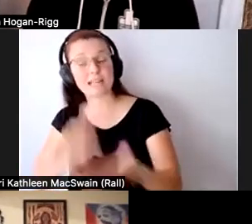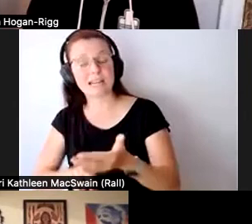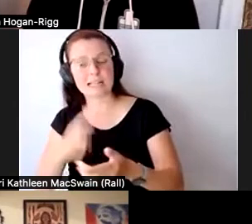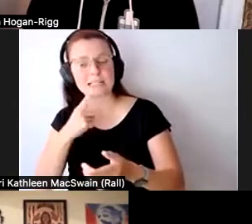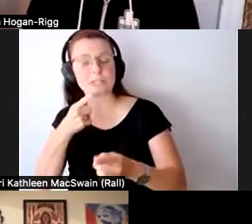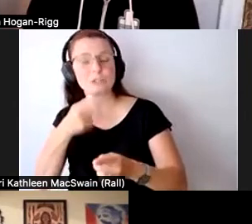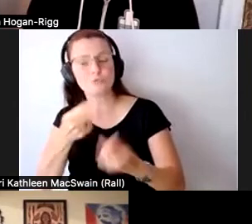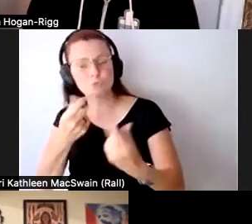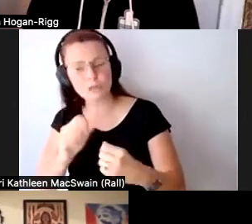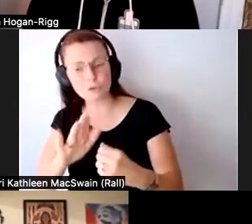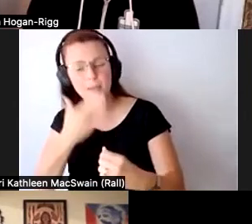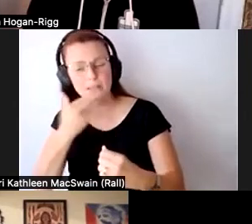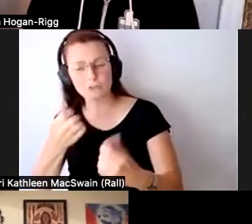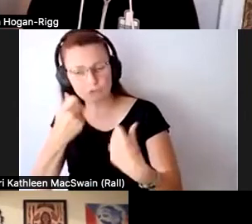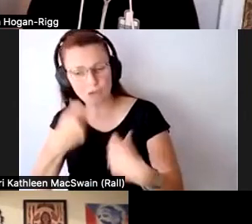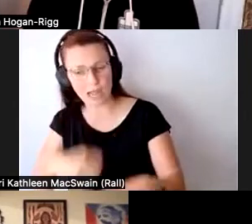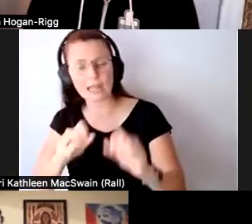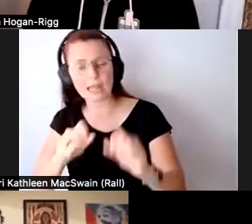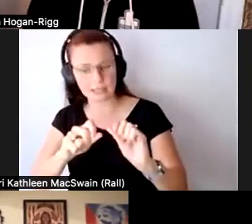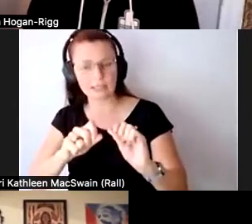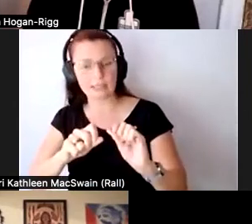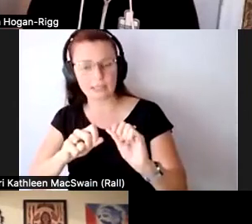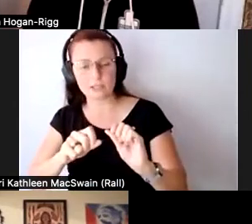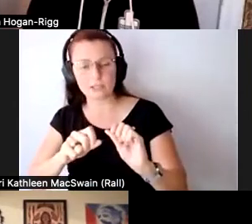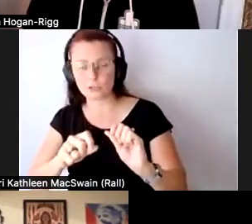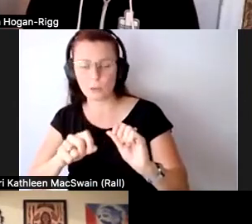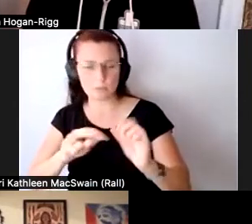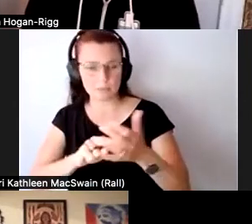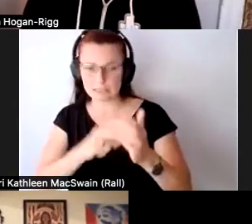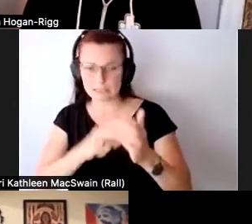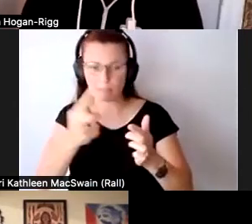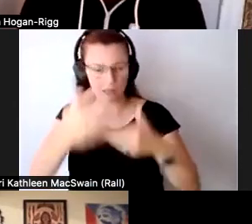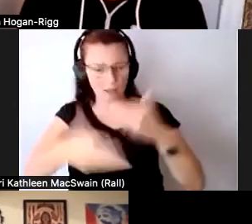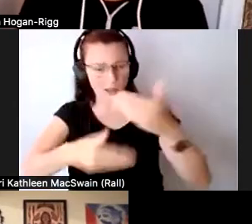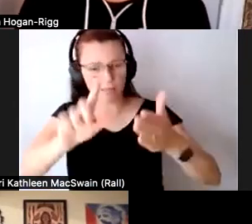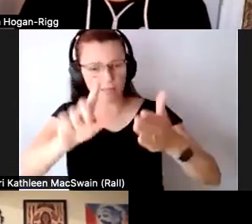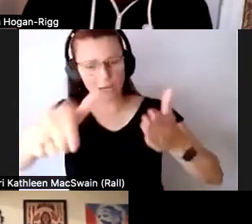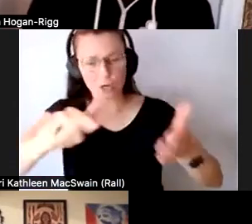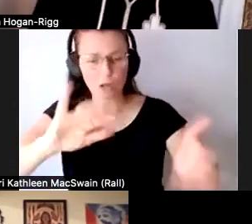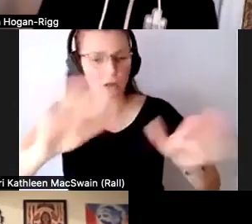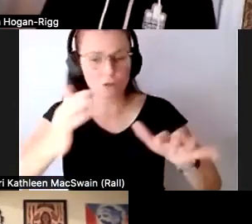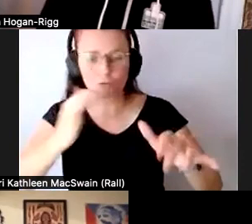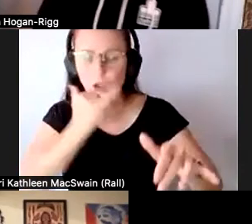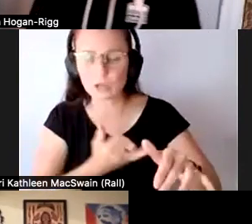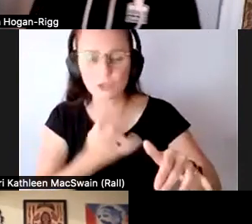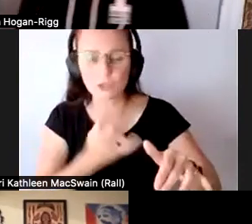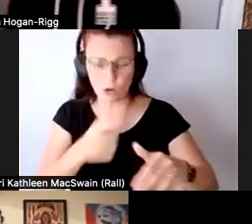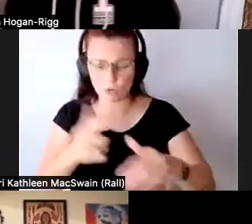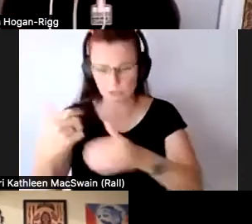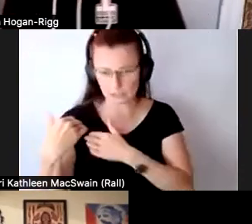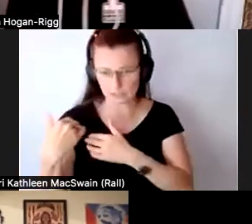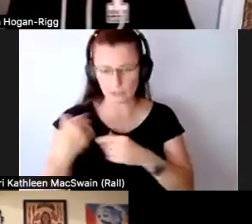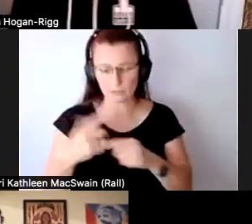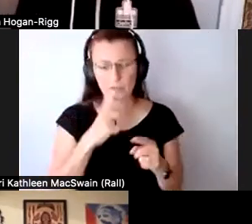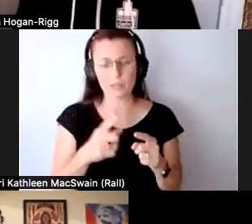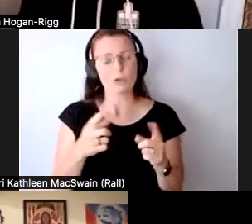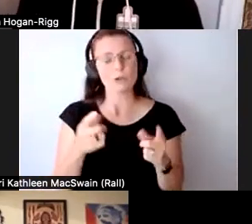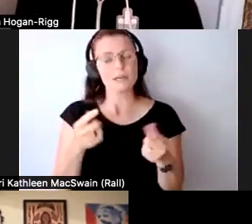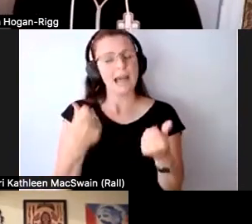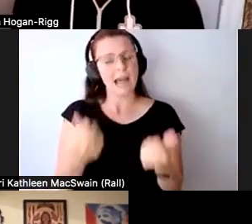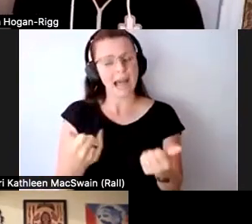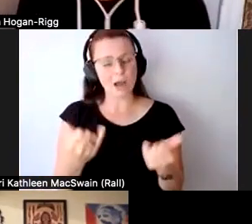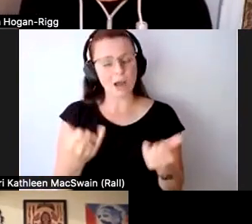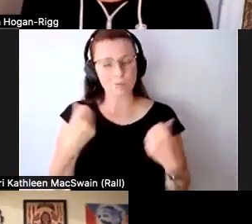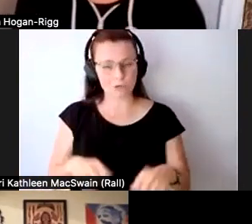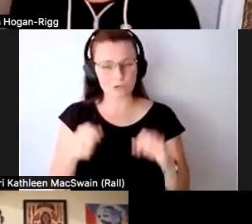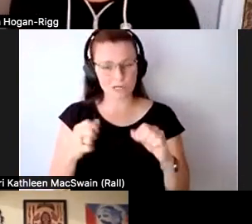led to that overdose, that people should be incentivized to call 911. Essentially, what we're trying to do is create a legal framework at the state level where we can create a